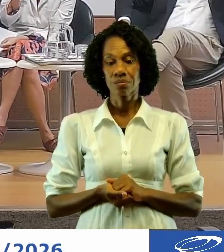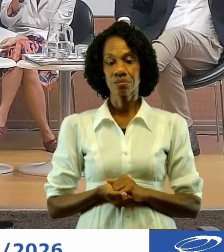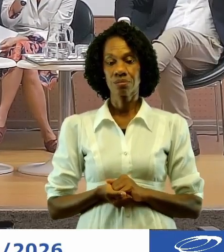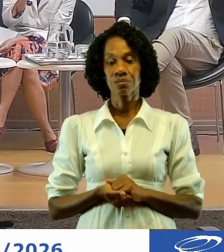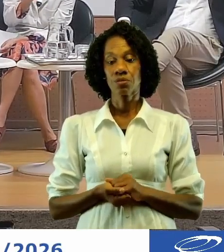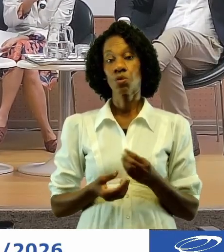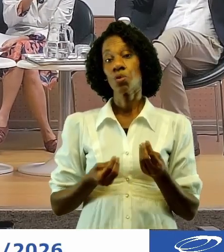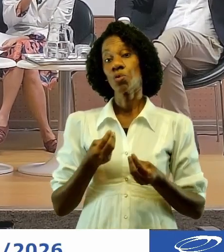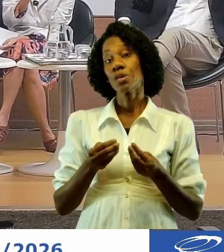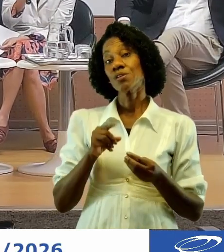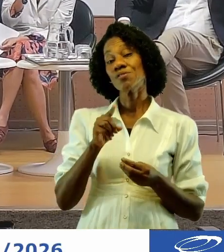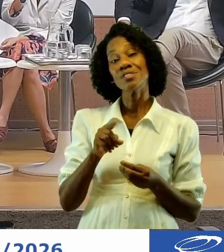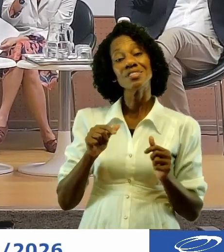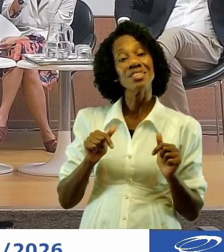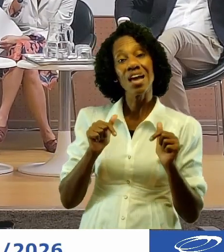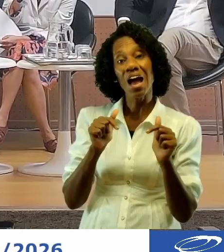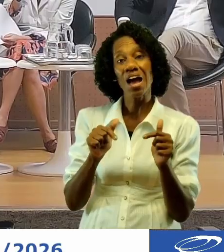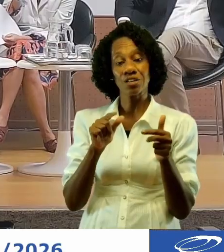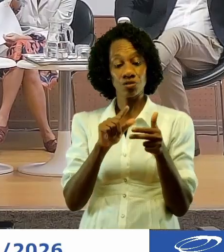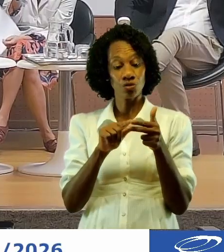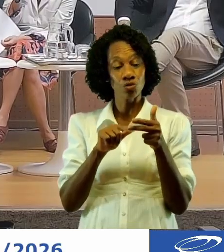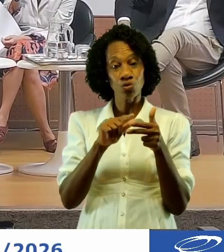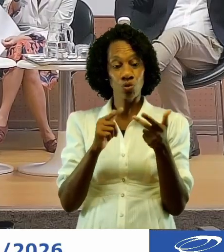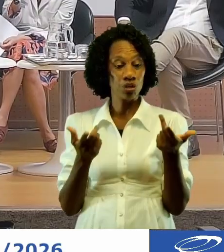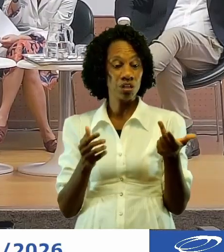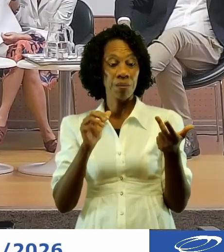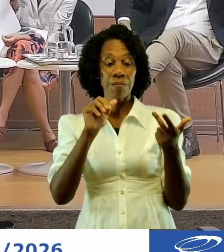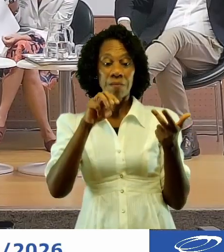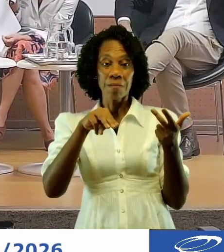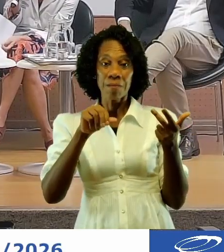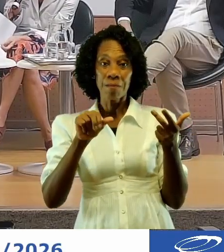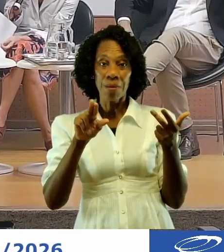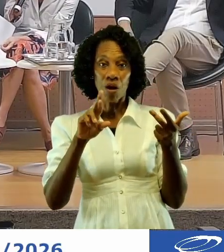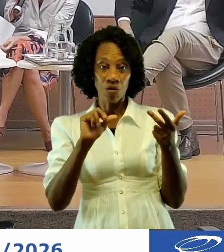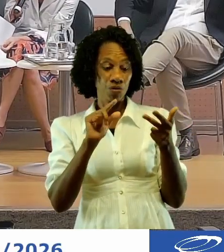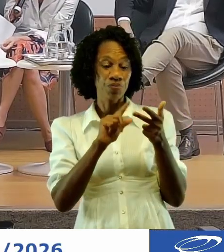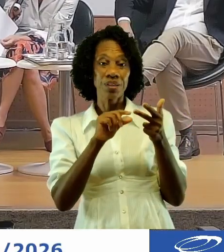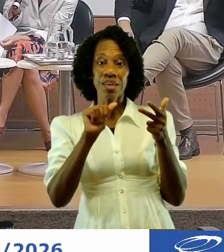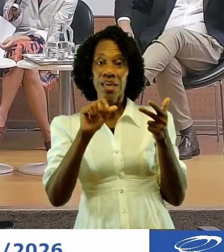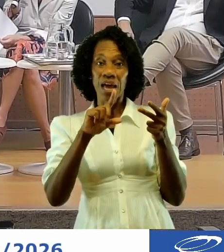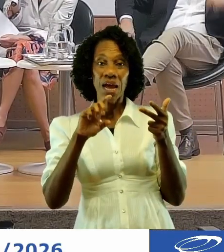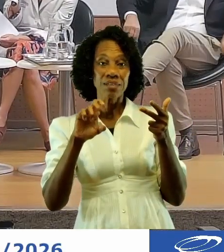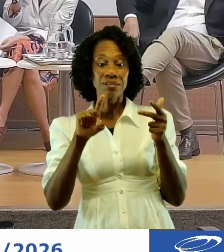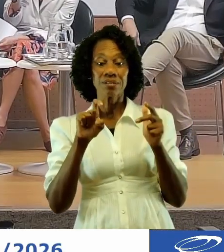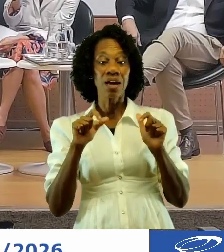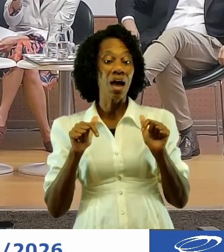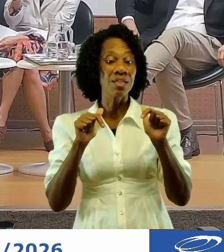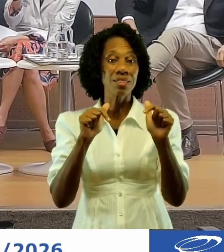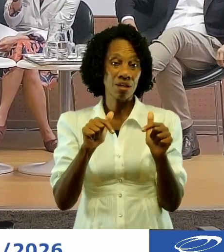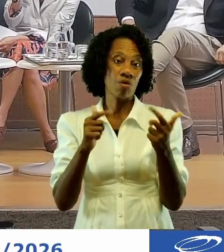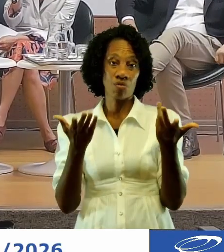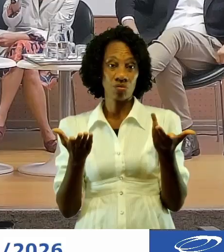que vocês fazem, Mauro e Alex? Vocês guiam o tratamento por essa cultura ou mantêm o